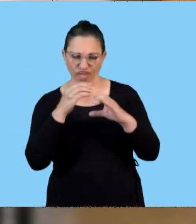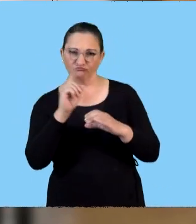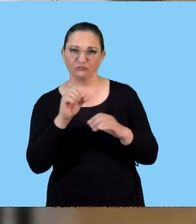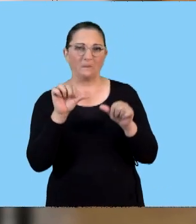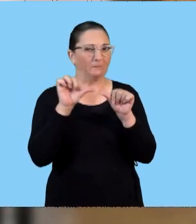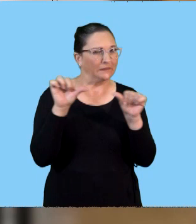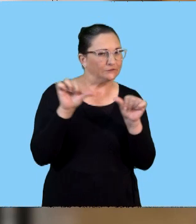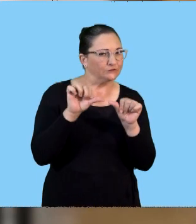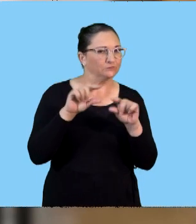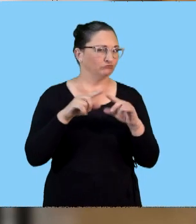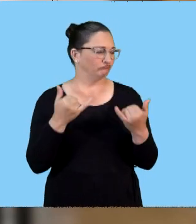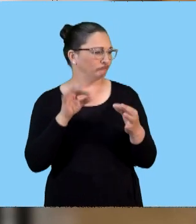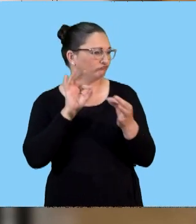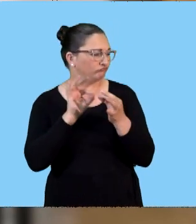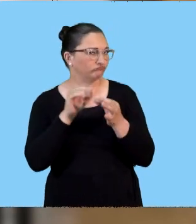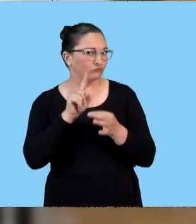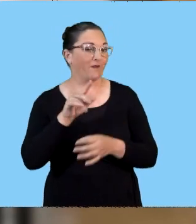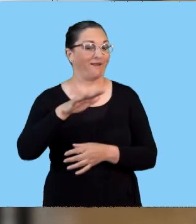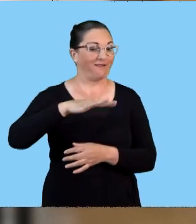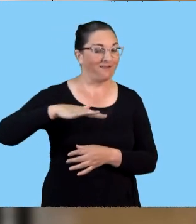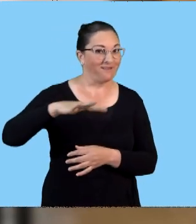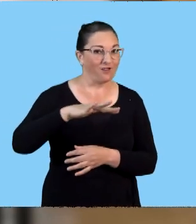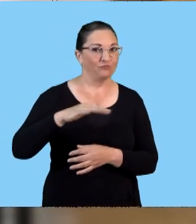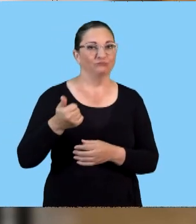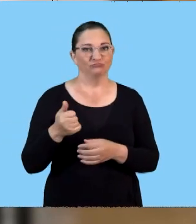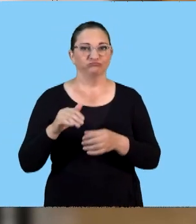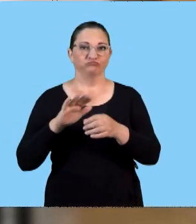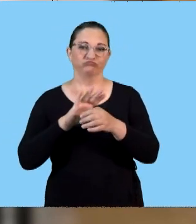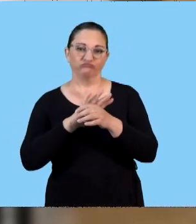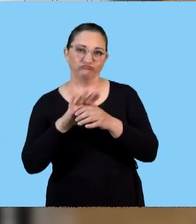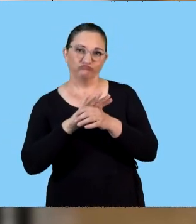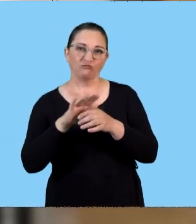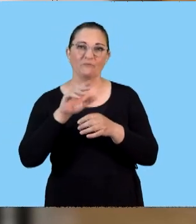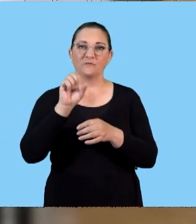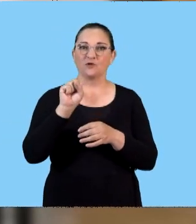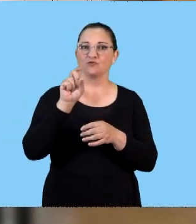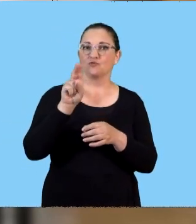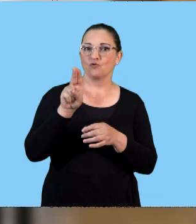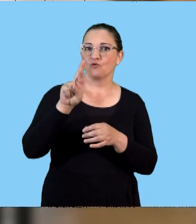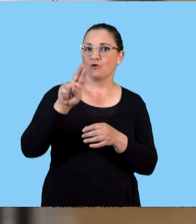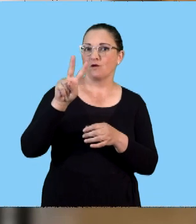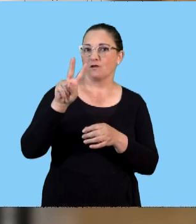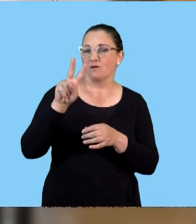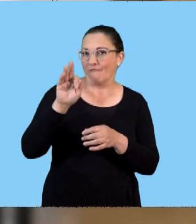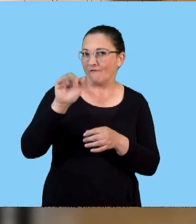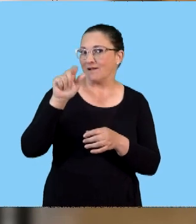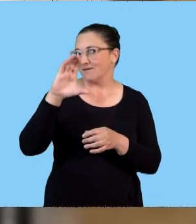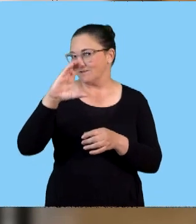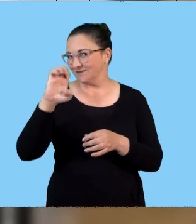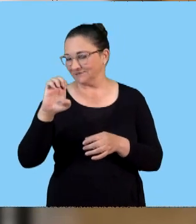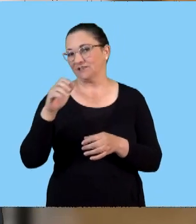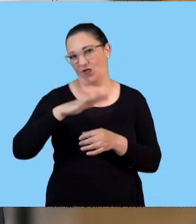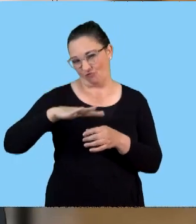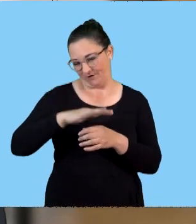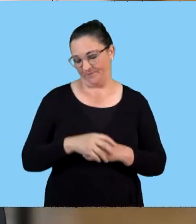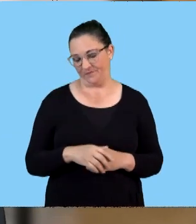of measurement, but more specifically on area and surface area. Now, as per usual, let me quickly share something interesting with